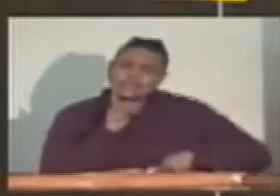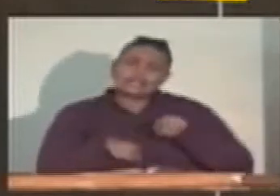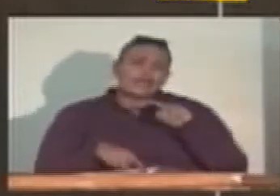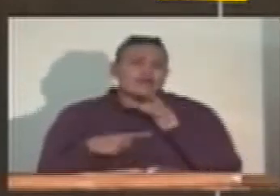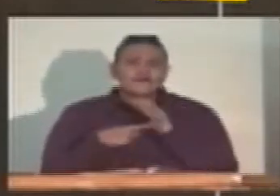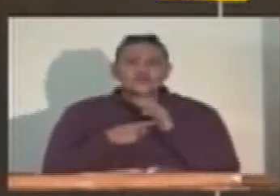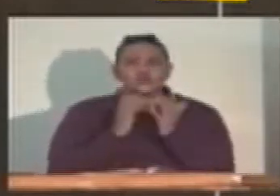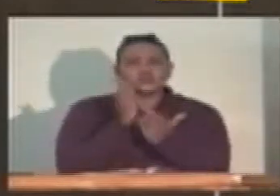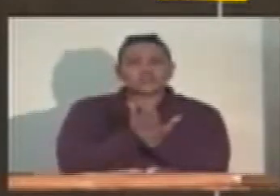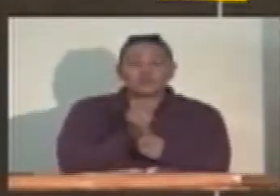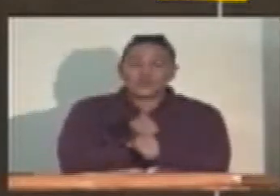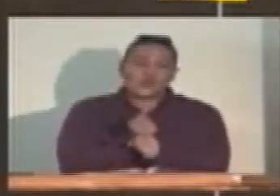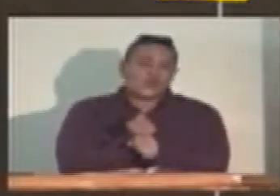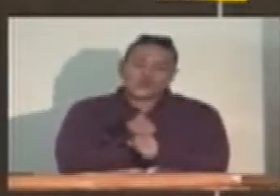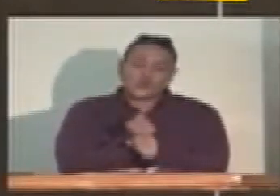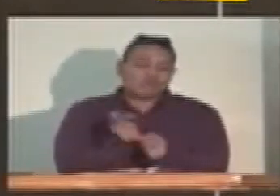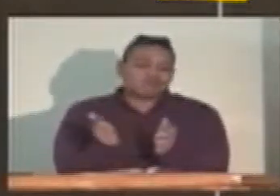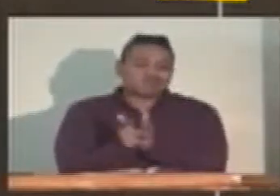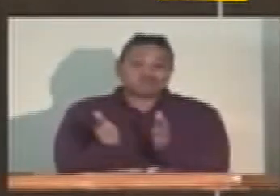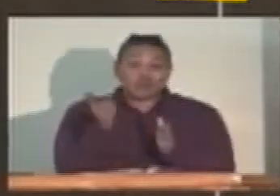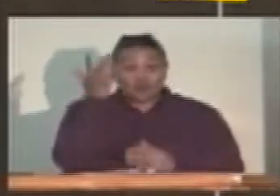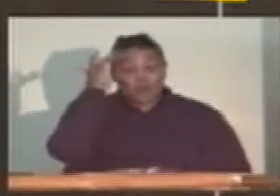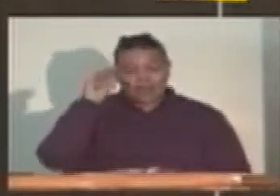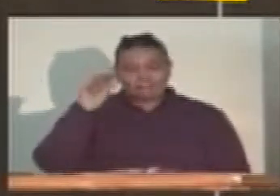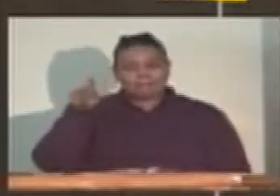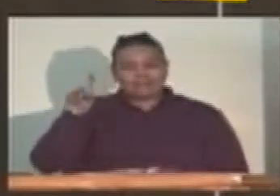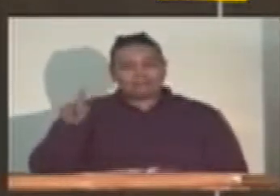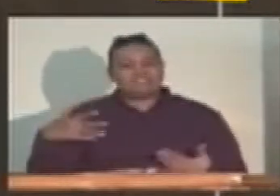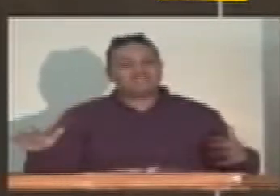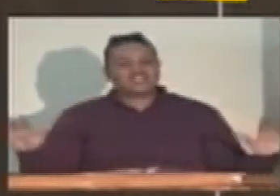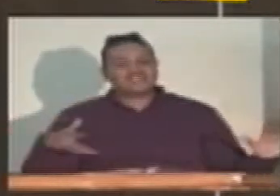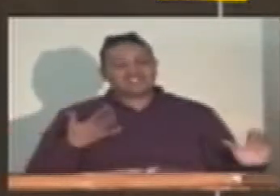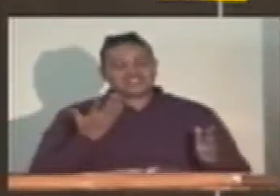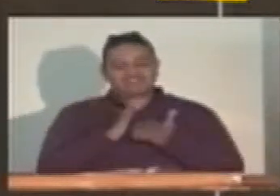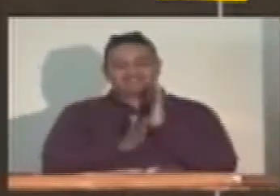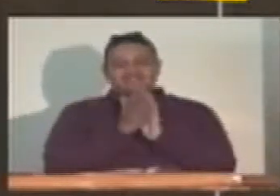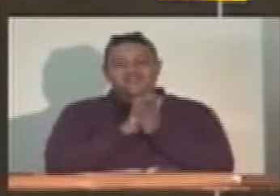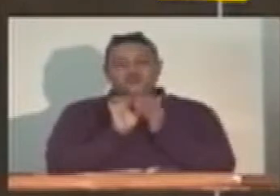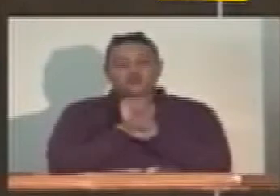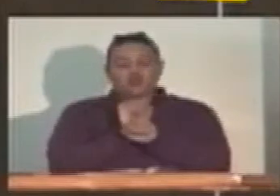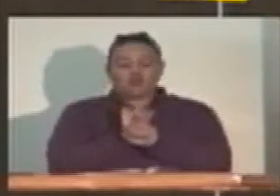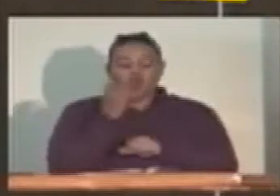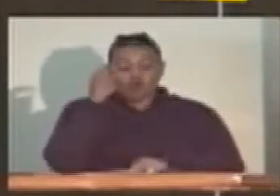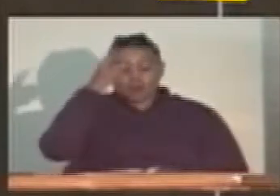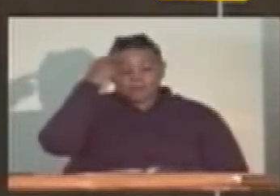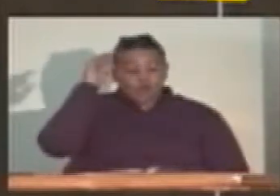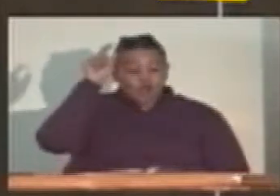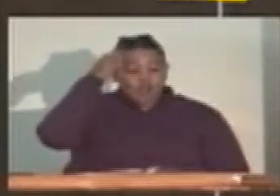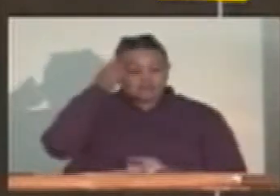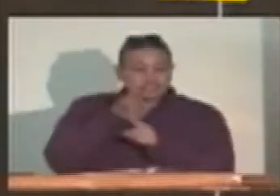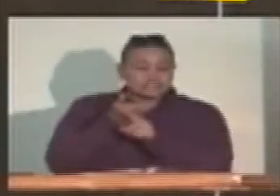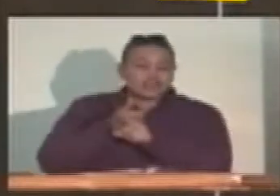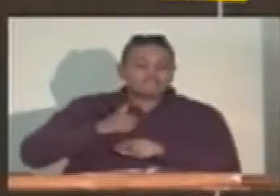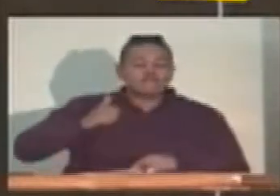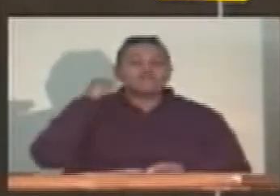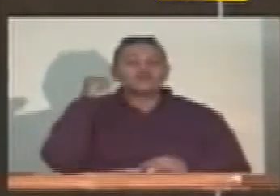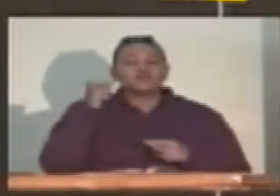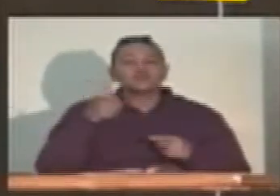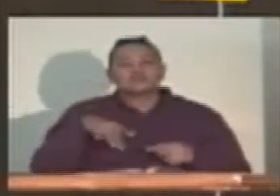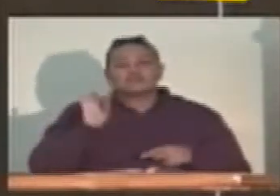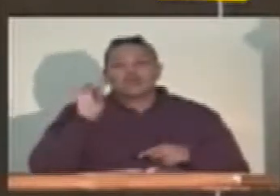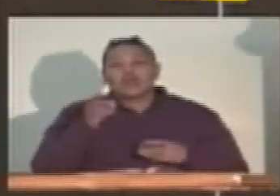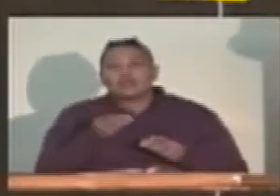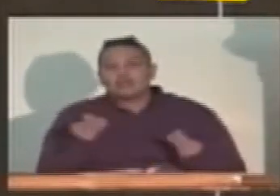working because Ms. MIDPE is coming to an end or because the government refuses to resolve